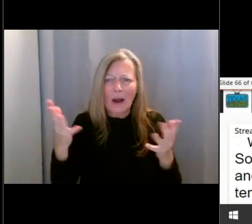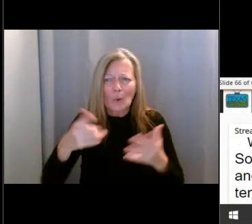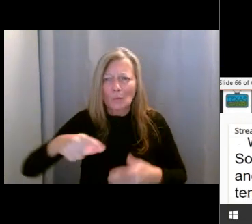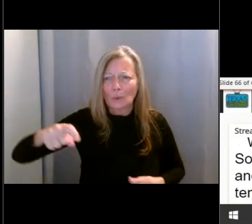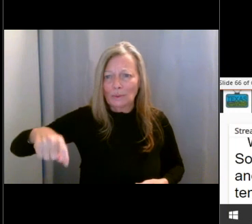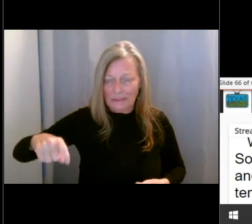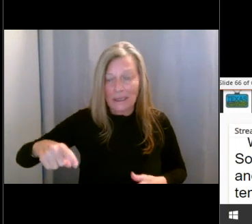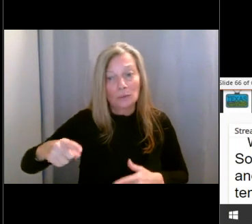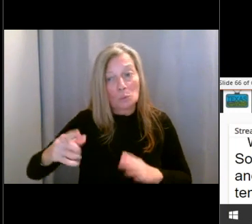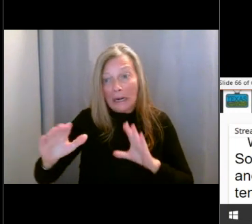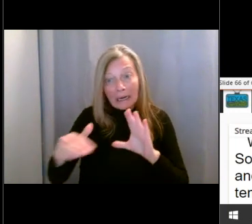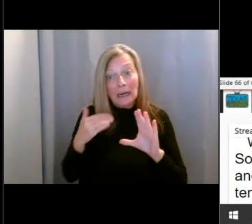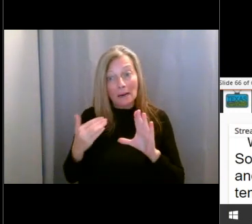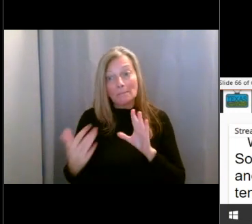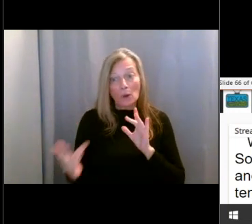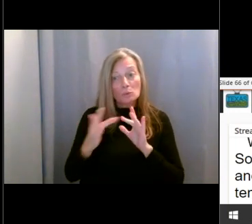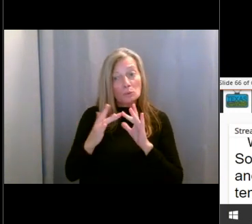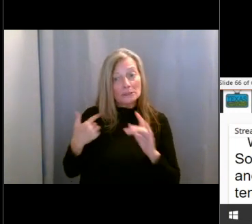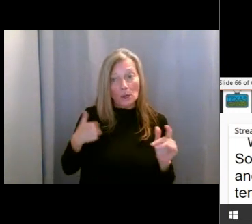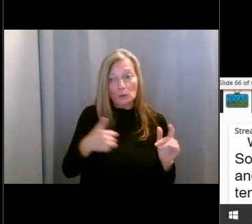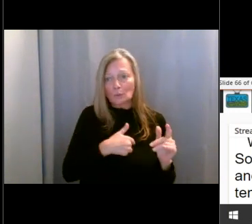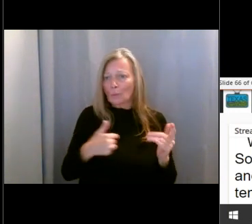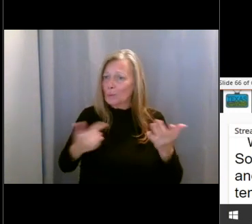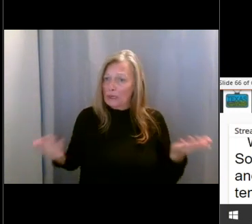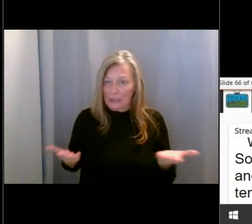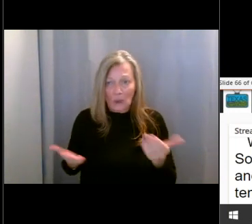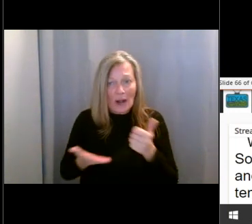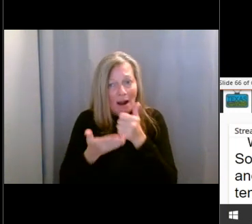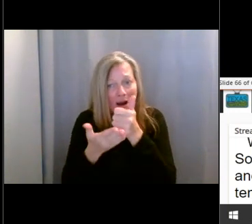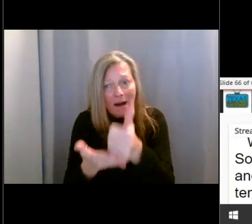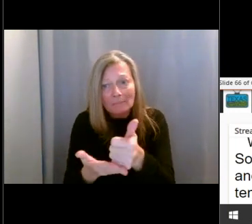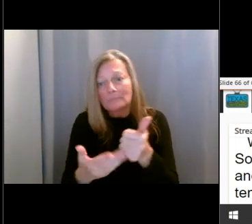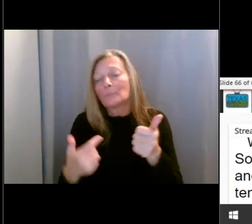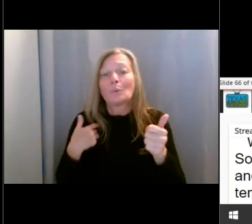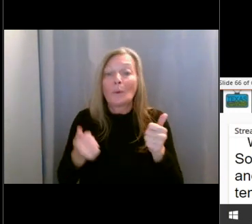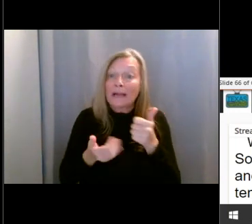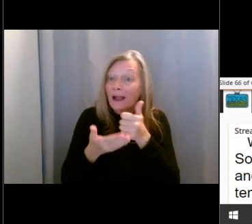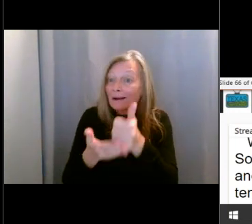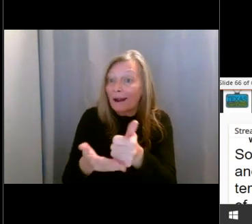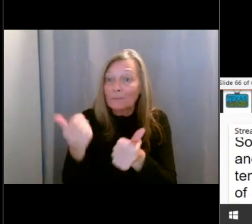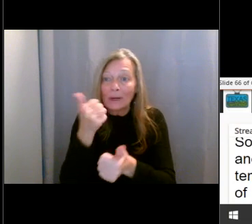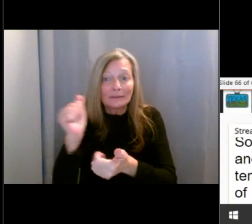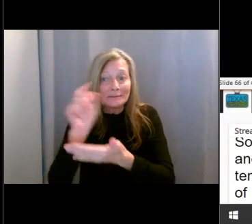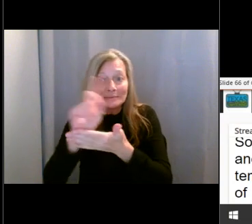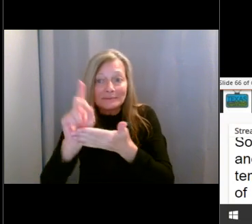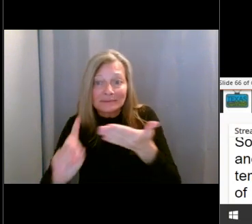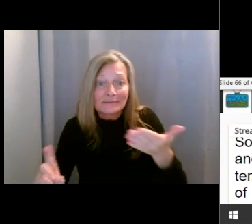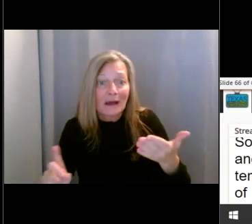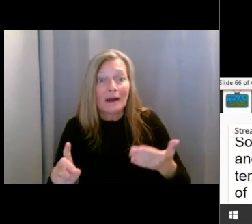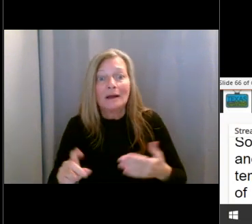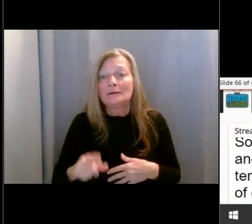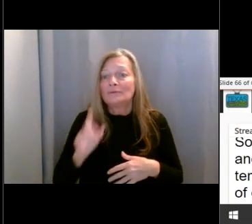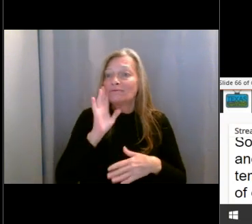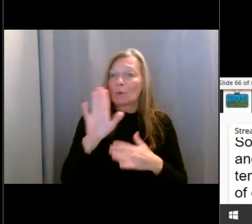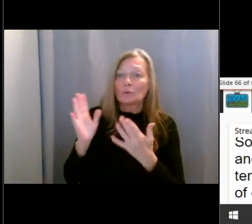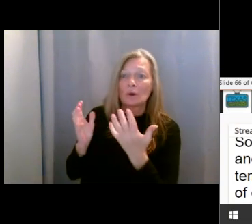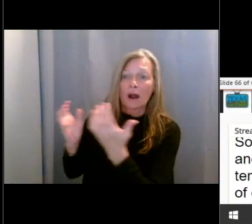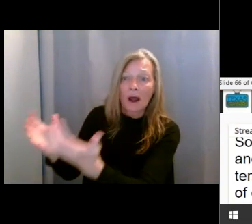to us, because we are here to help. We can help you with any kind of design the items, or we can help you with the